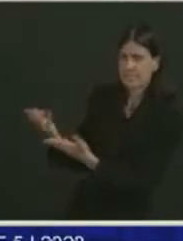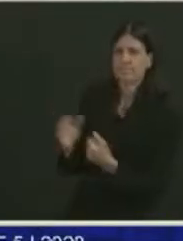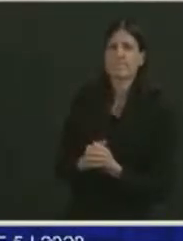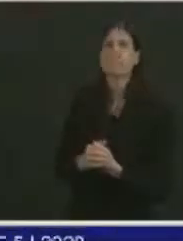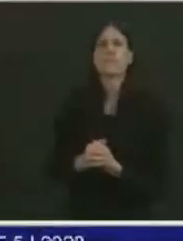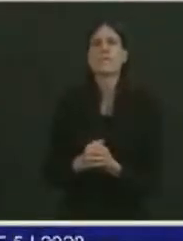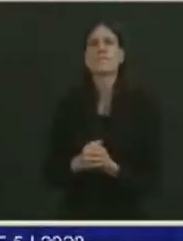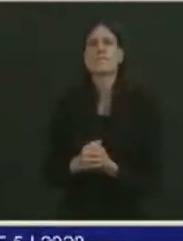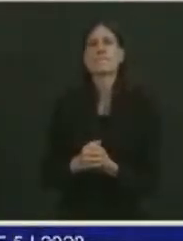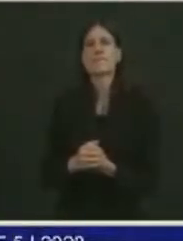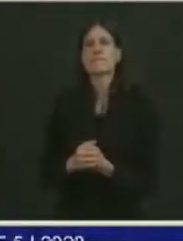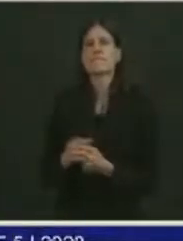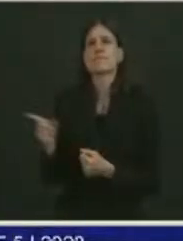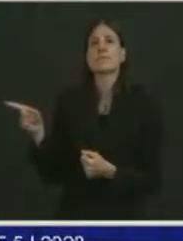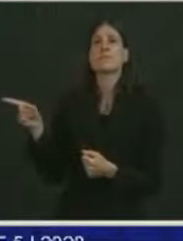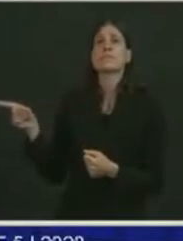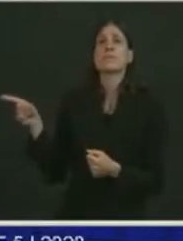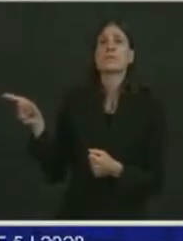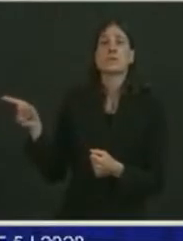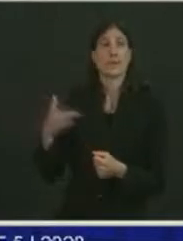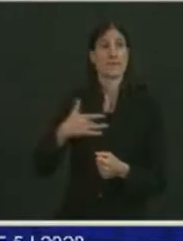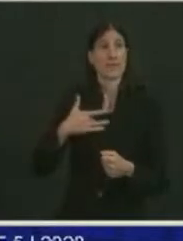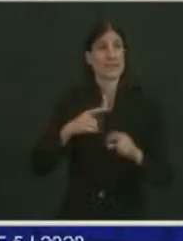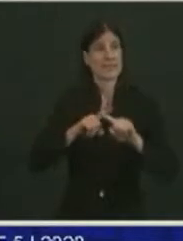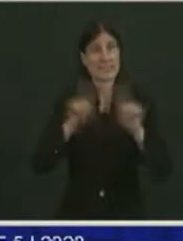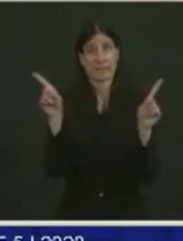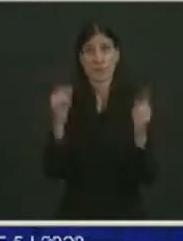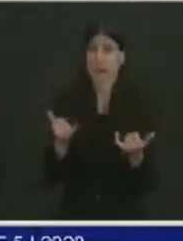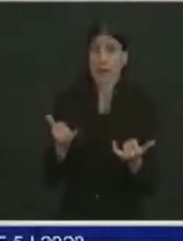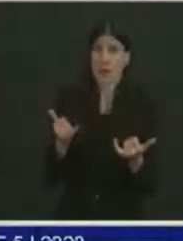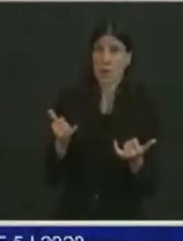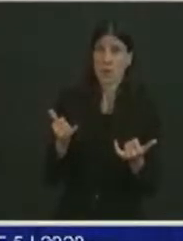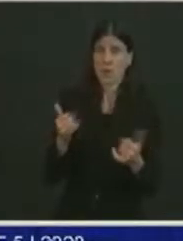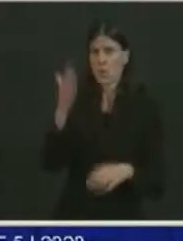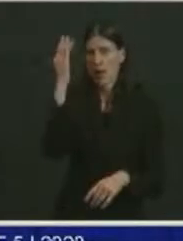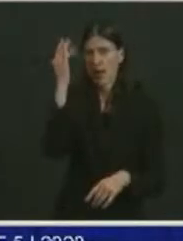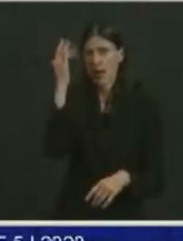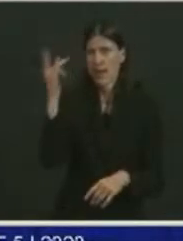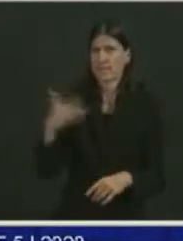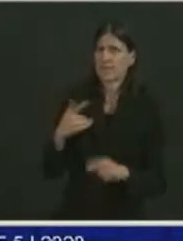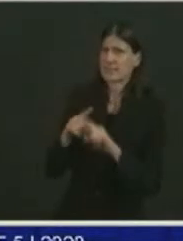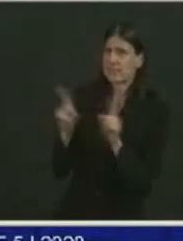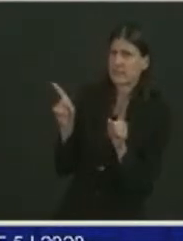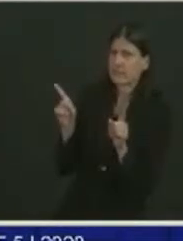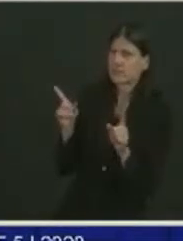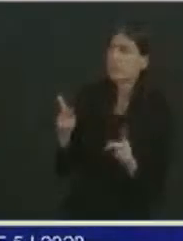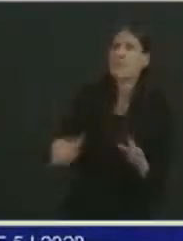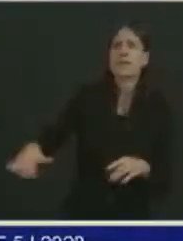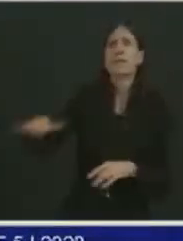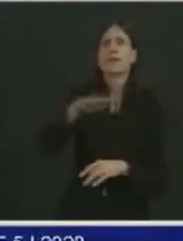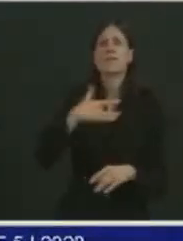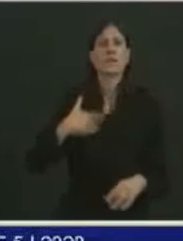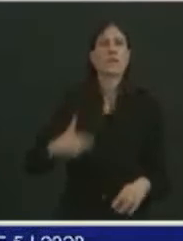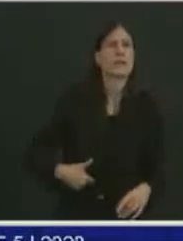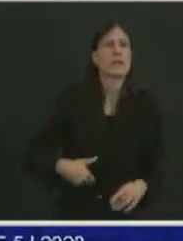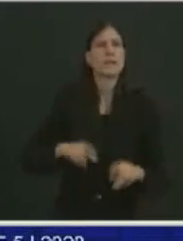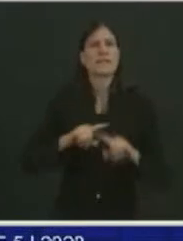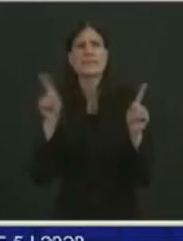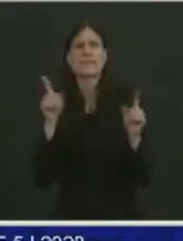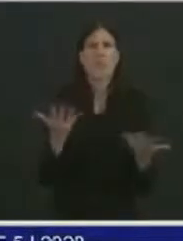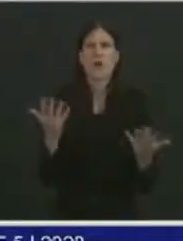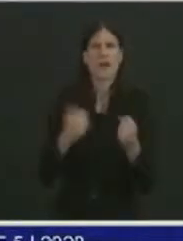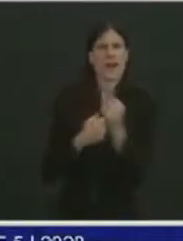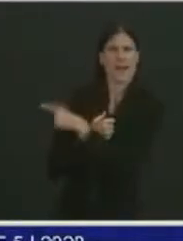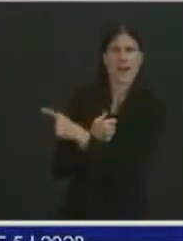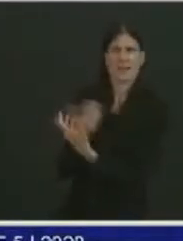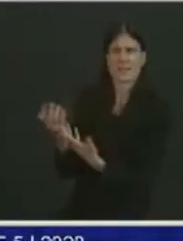moment in terms of the consciousness, of public consciousness of racism? I mean, it could be the video, which